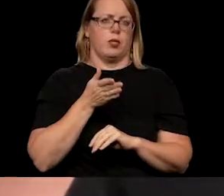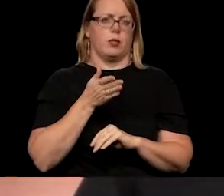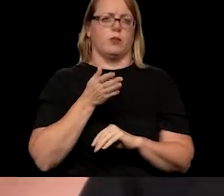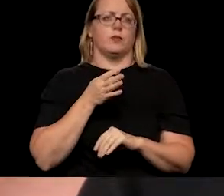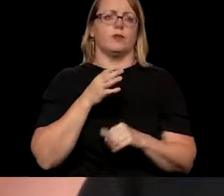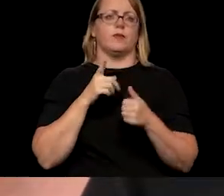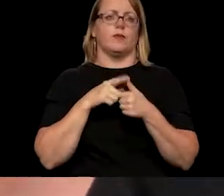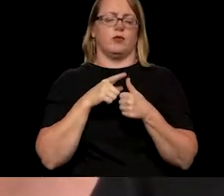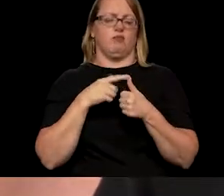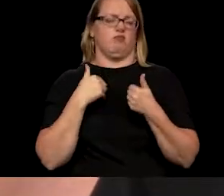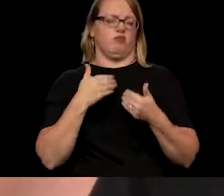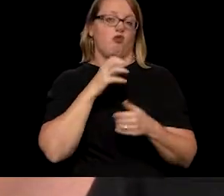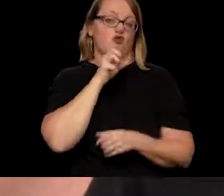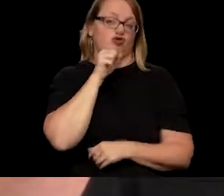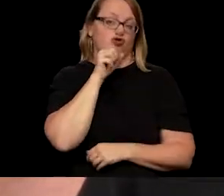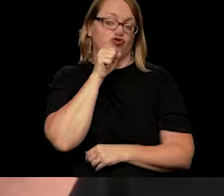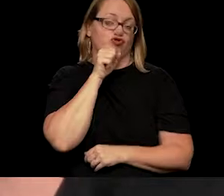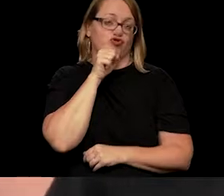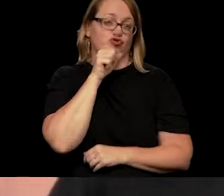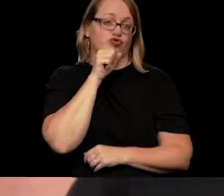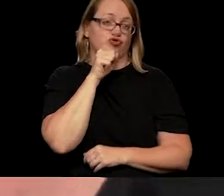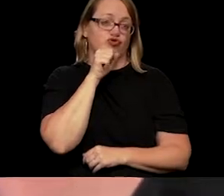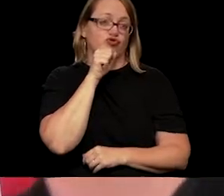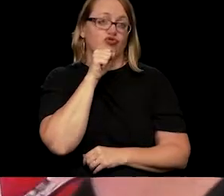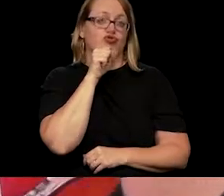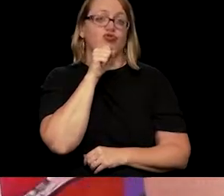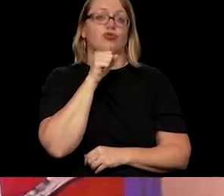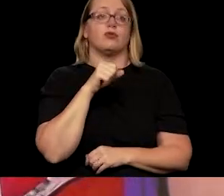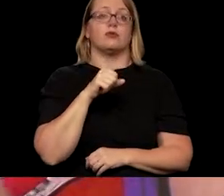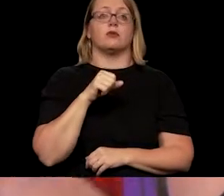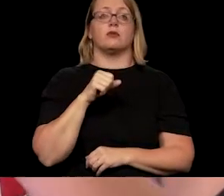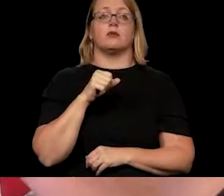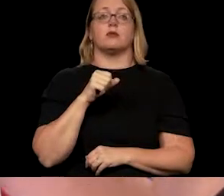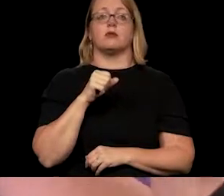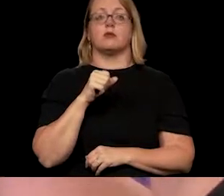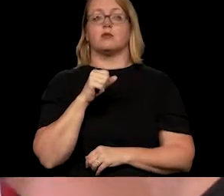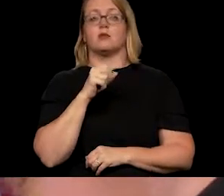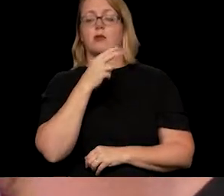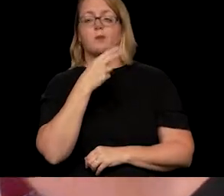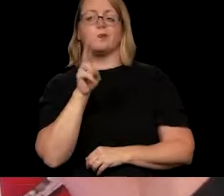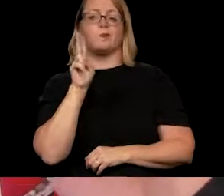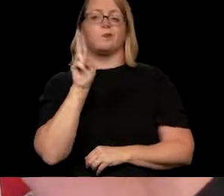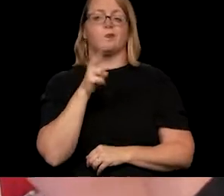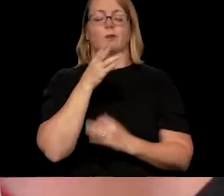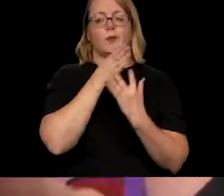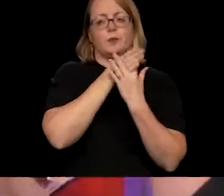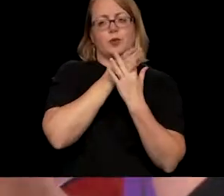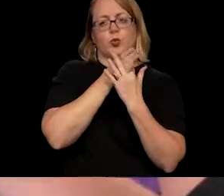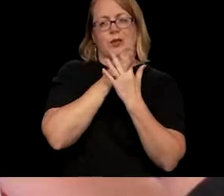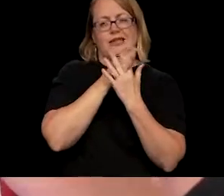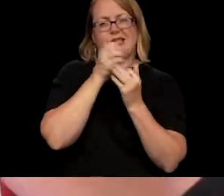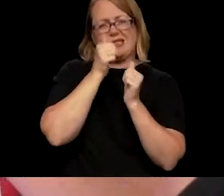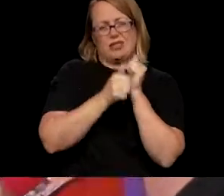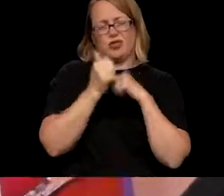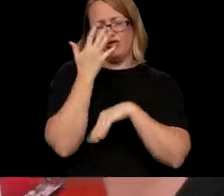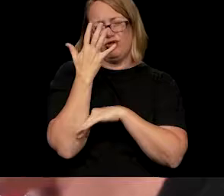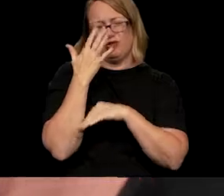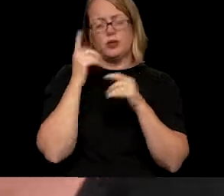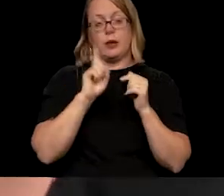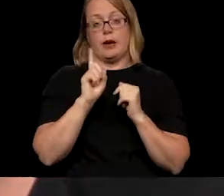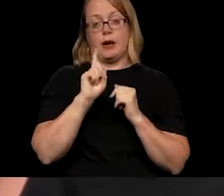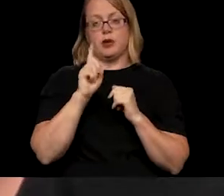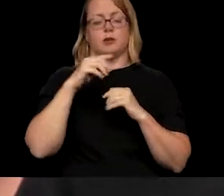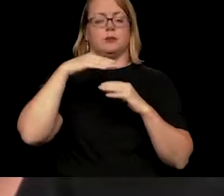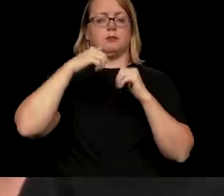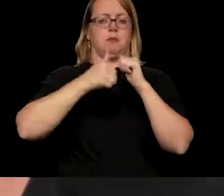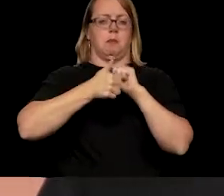Now you might not see all the colors right away, but as you add more layers, they'll start to stand out. So I'm going to start